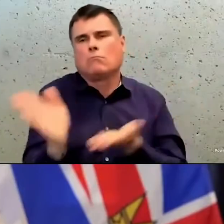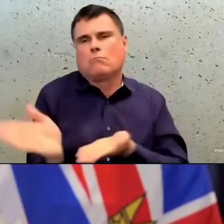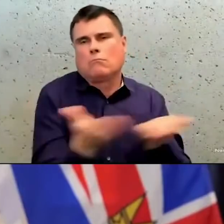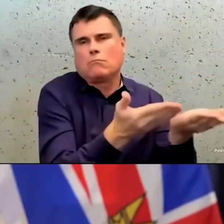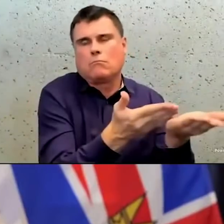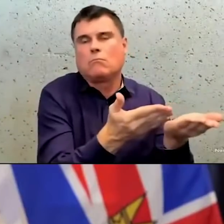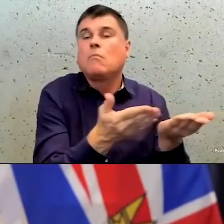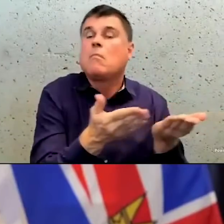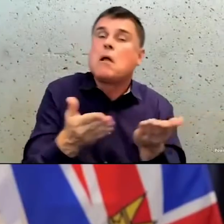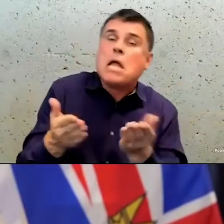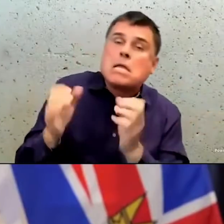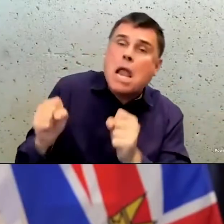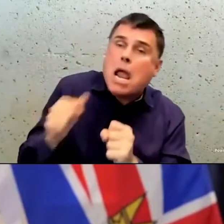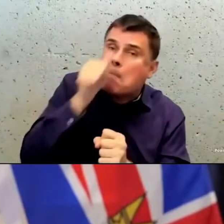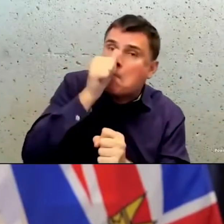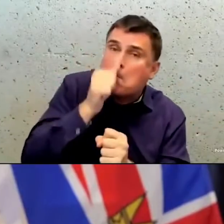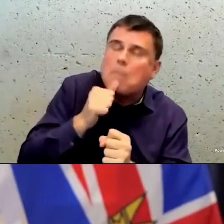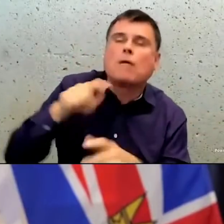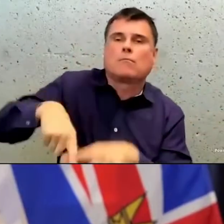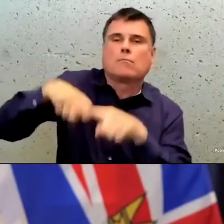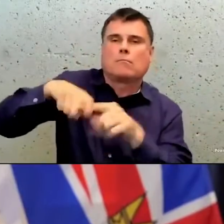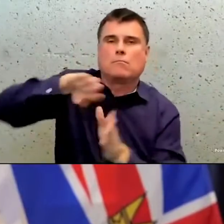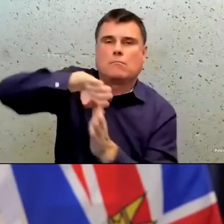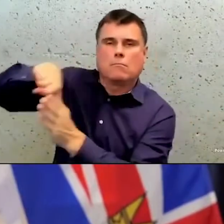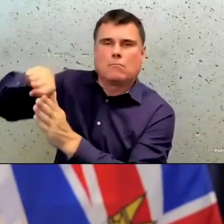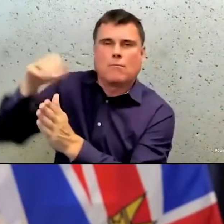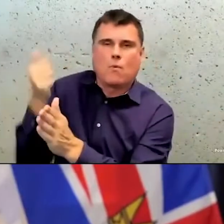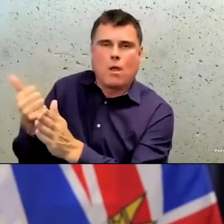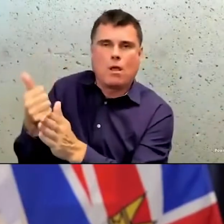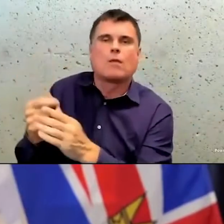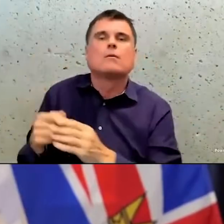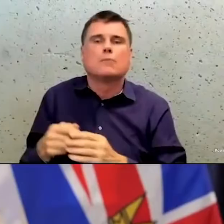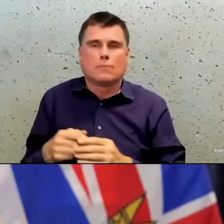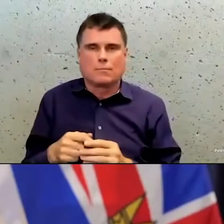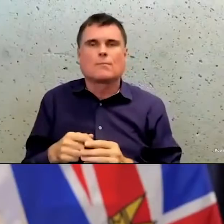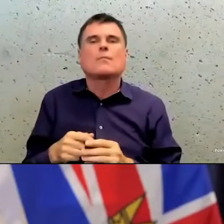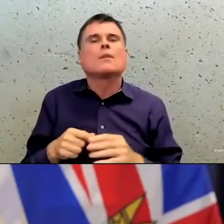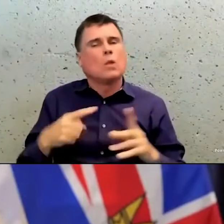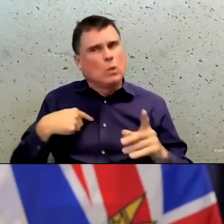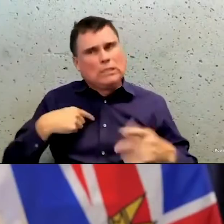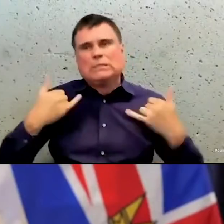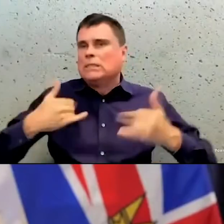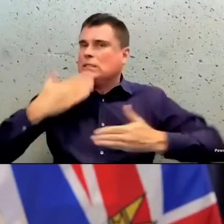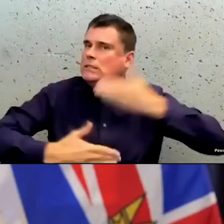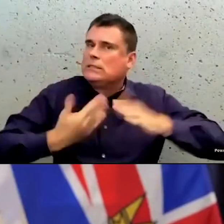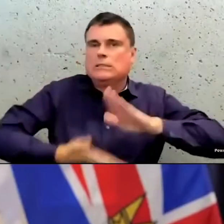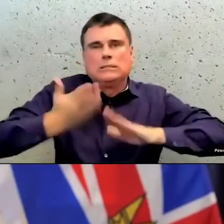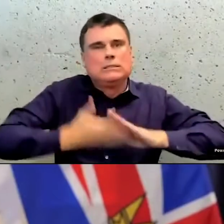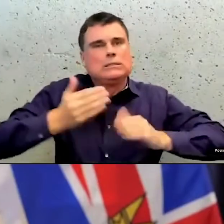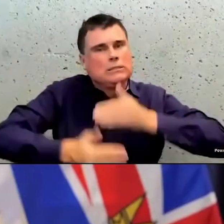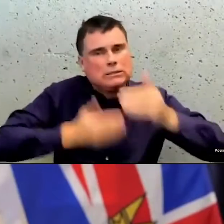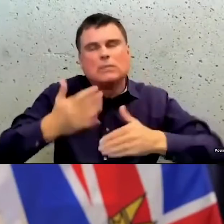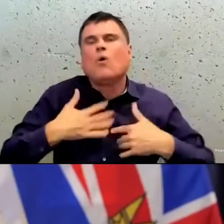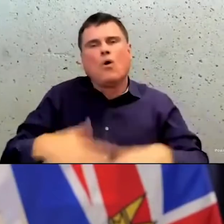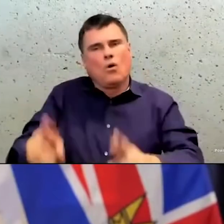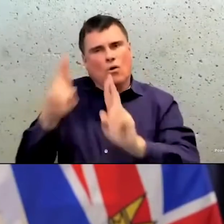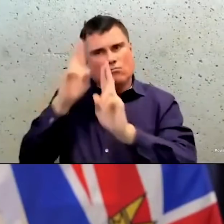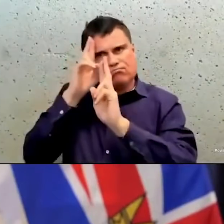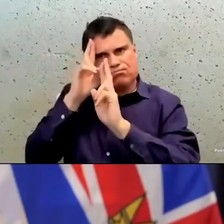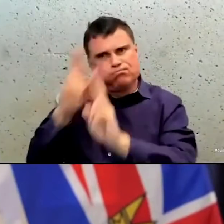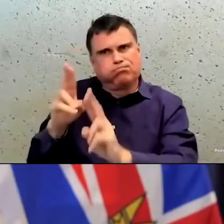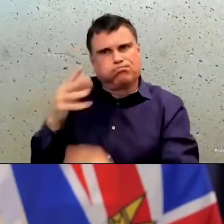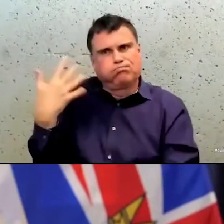unscheduled procedures. So the exceptional work being done at that hospital by healthcare staff is something we recognize. We also note the